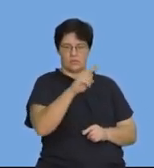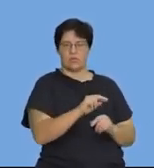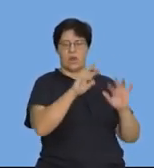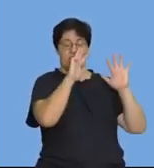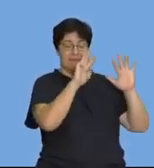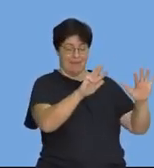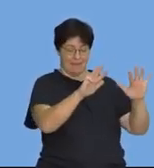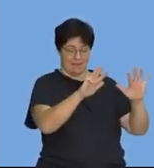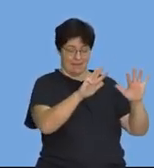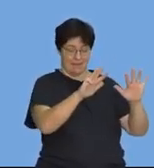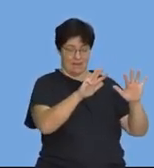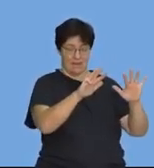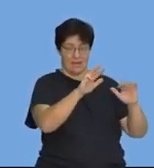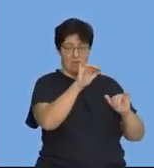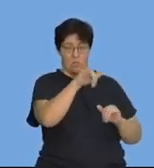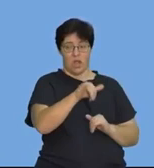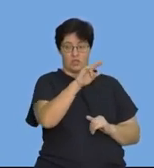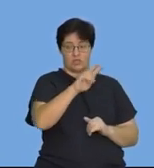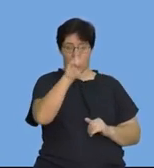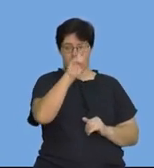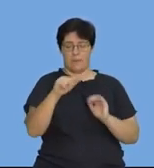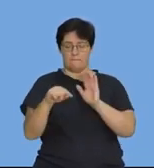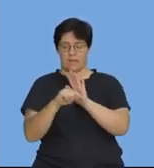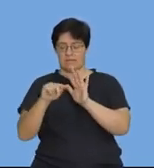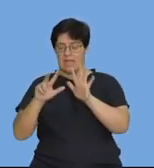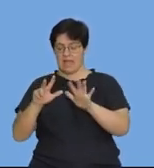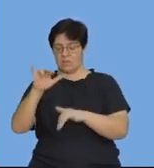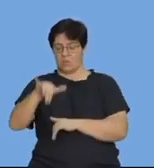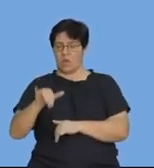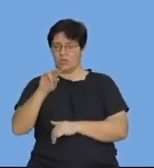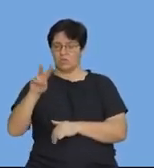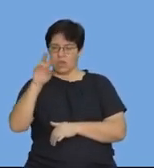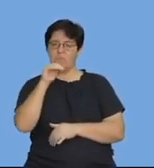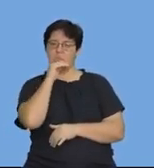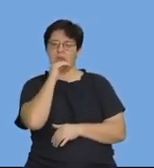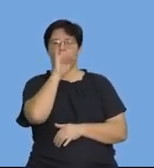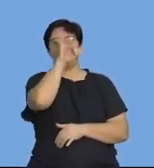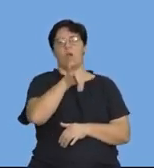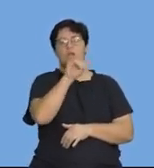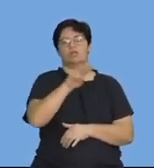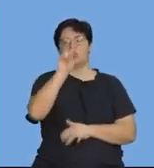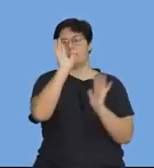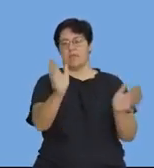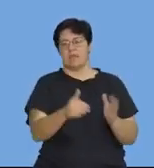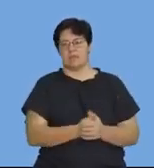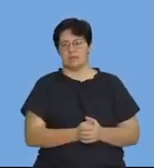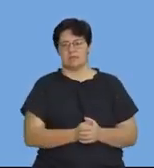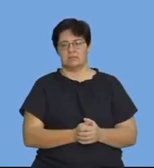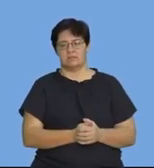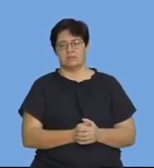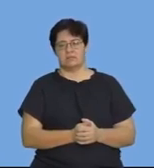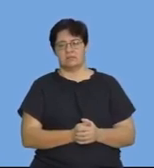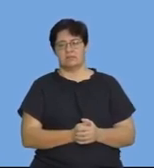squared and minus 8y squared. It becomes just y squared, right? So this will